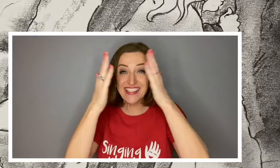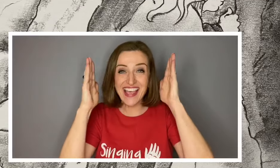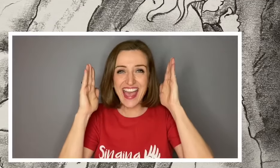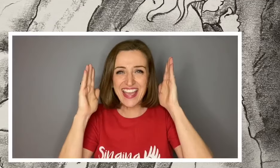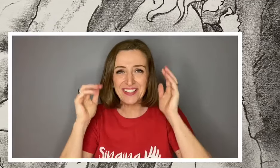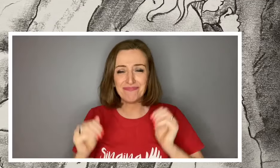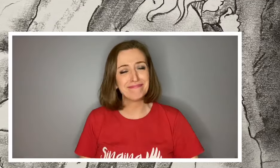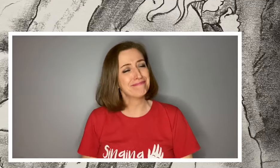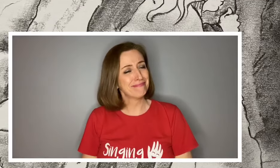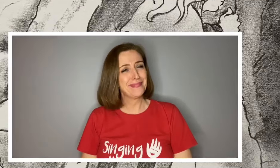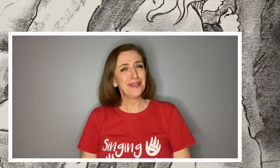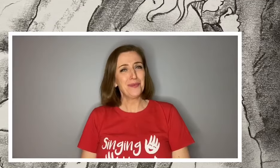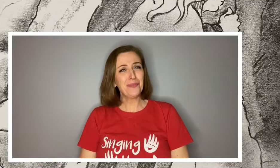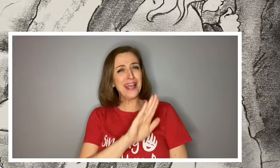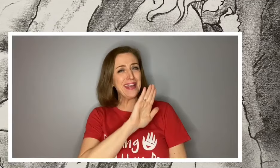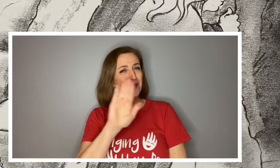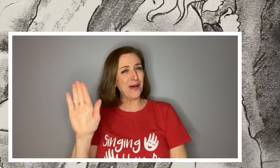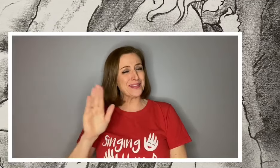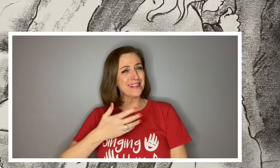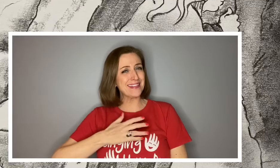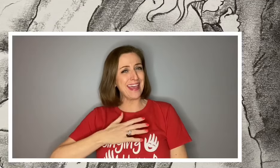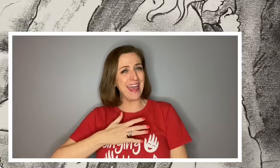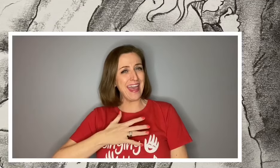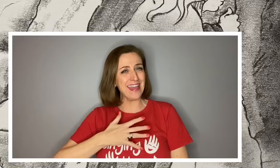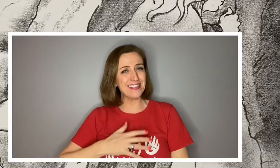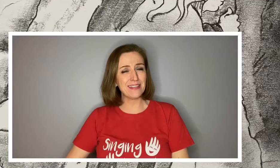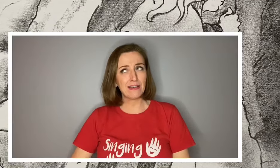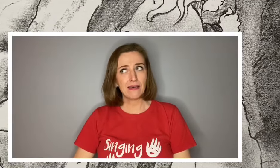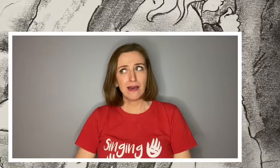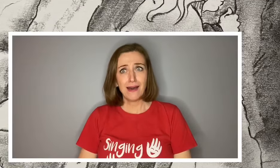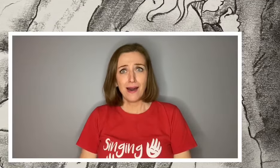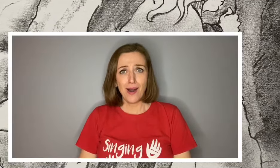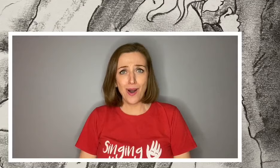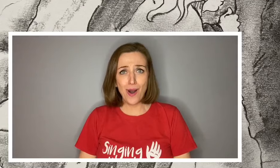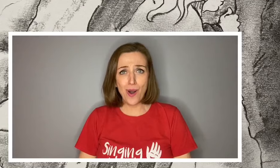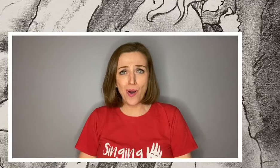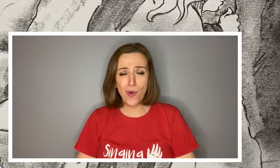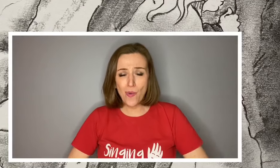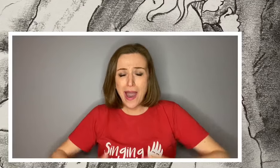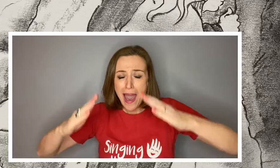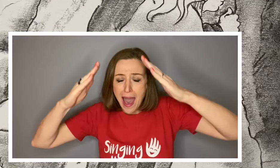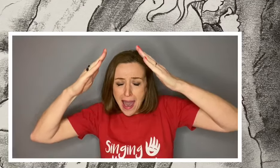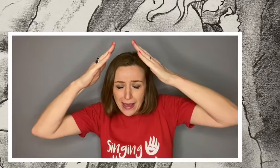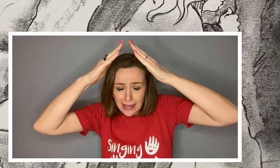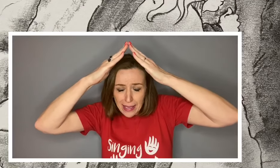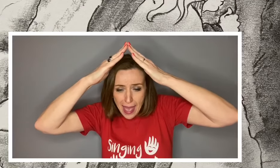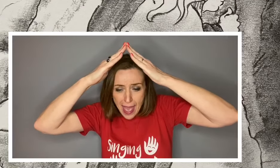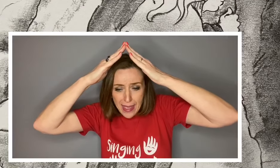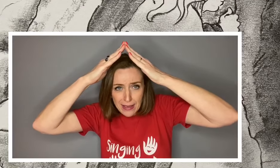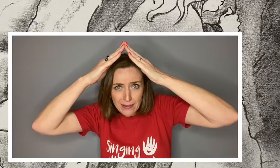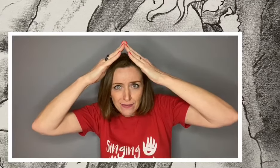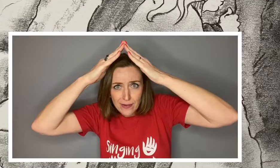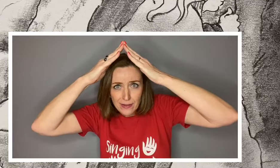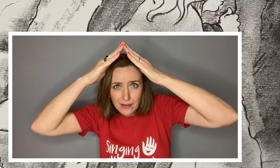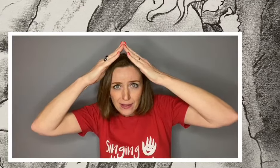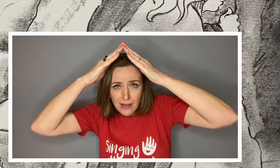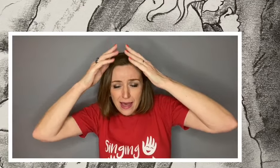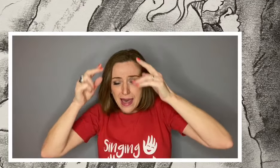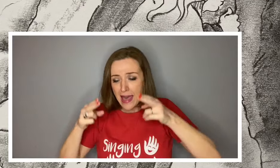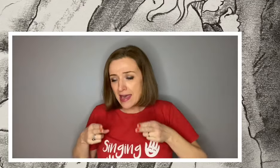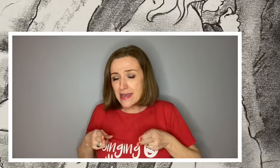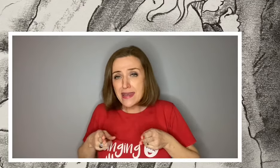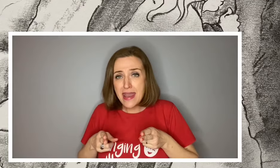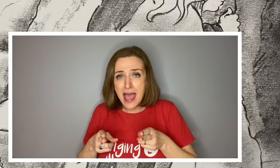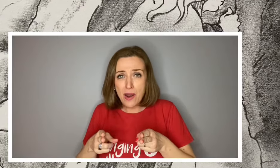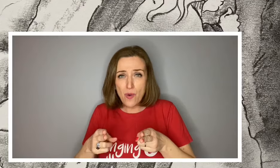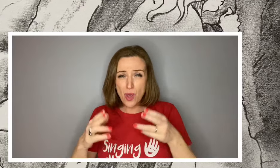beautiful day. We're not scared. Uh-oh, a cave.